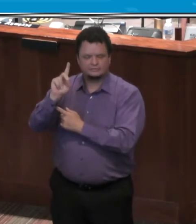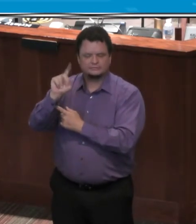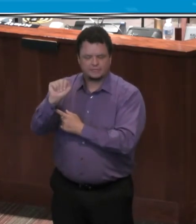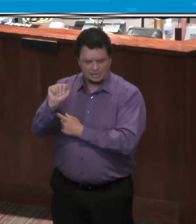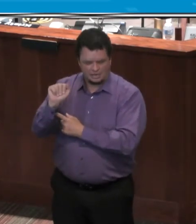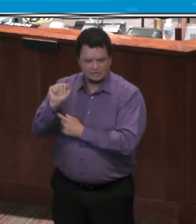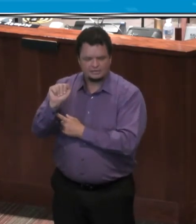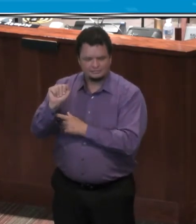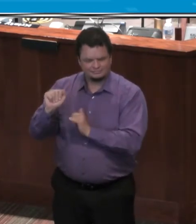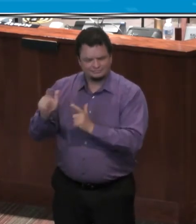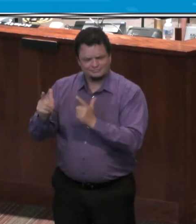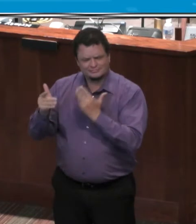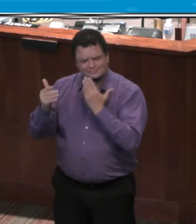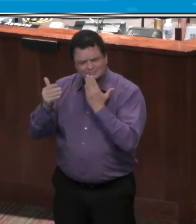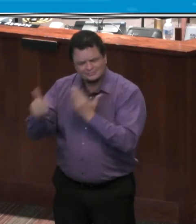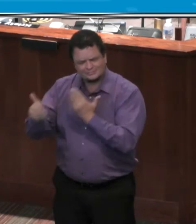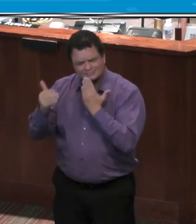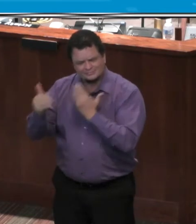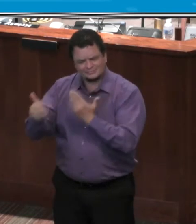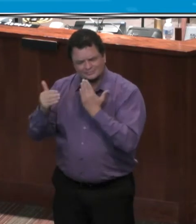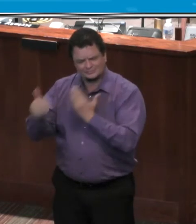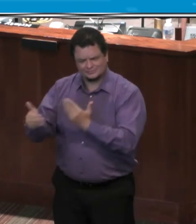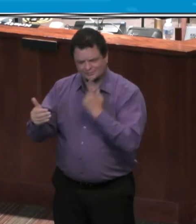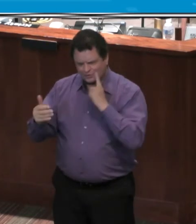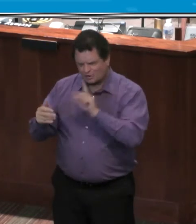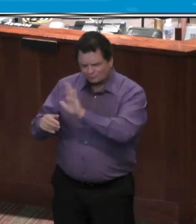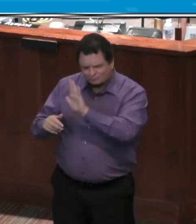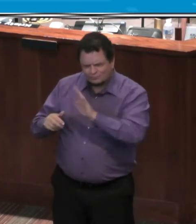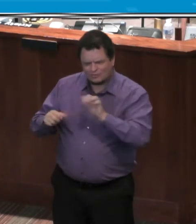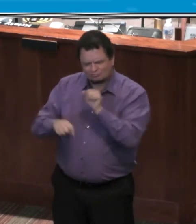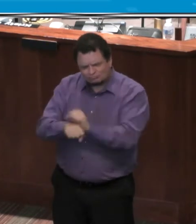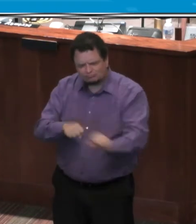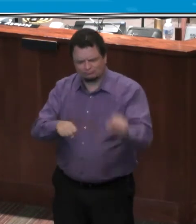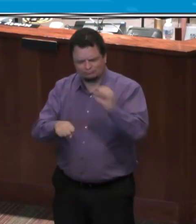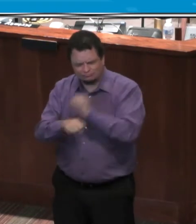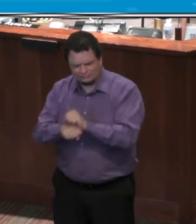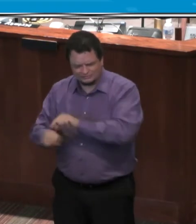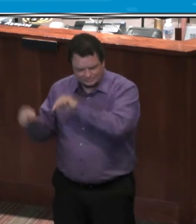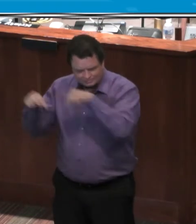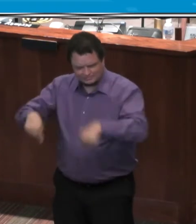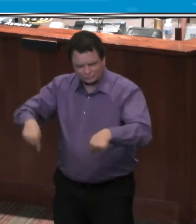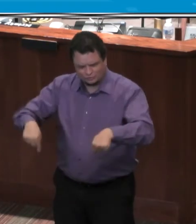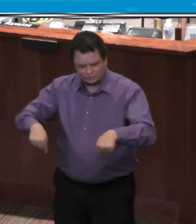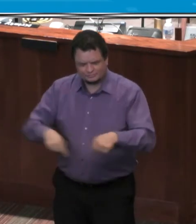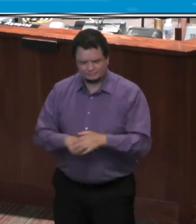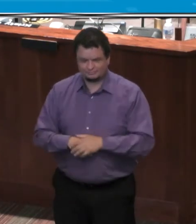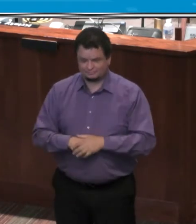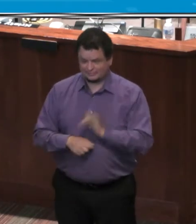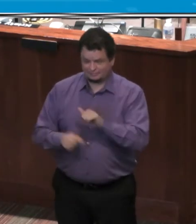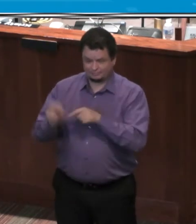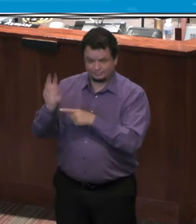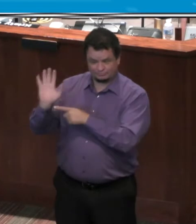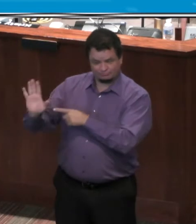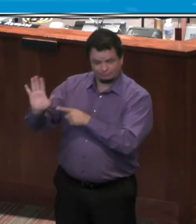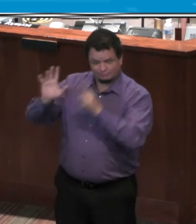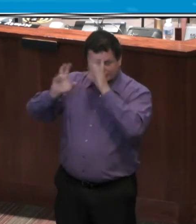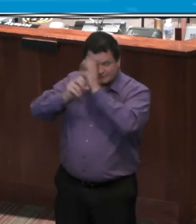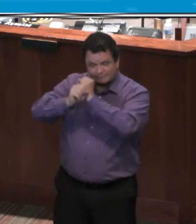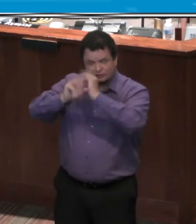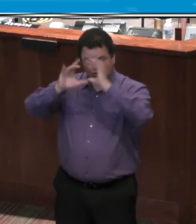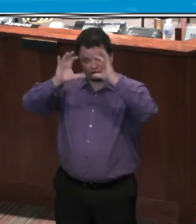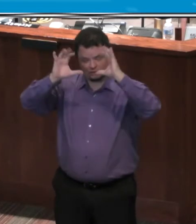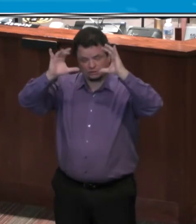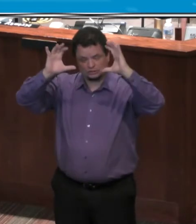efforts for the RISE Coalition. The vision of the RISE Coalition is a connected,